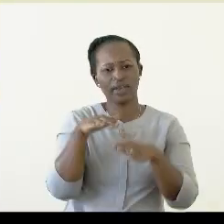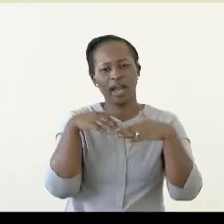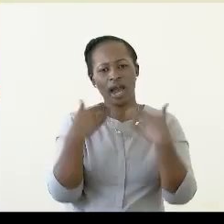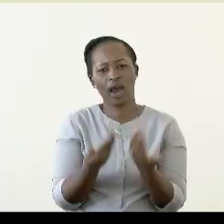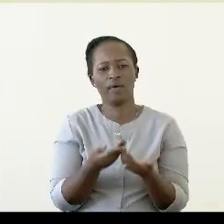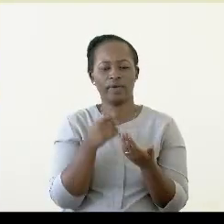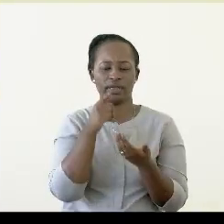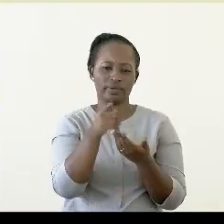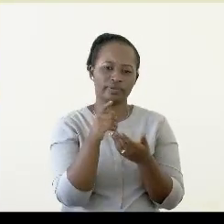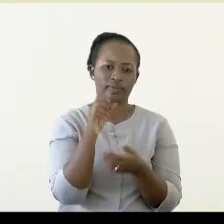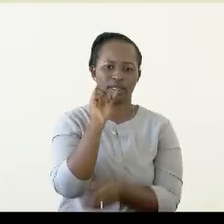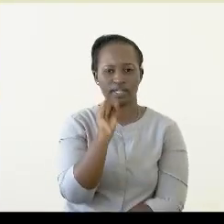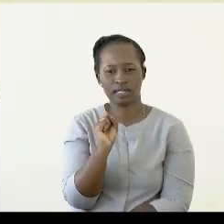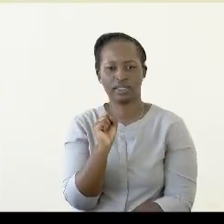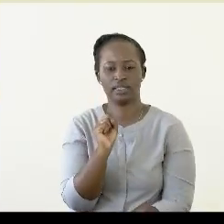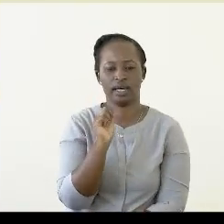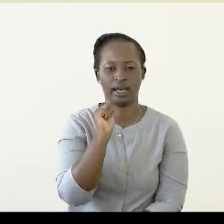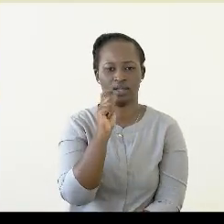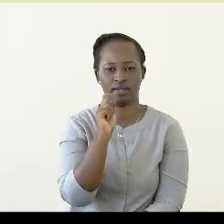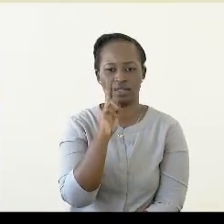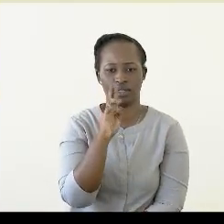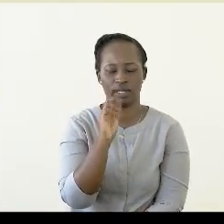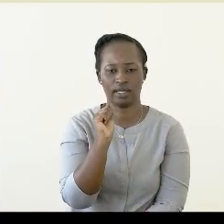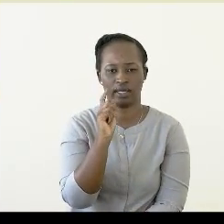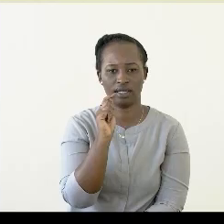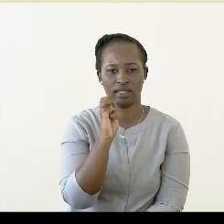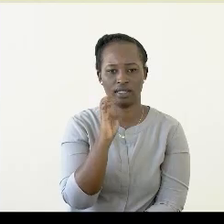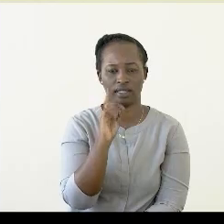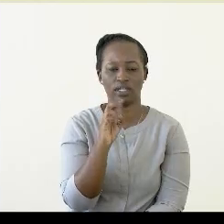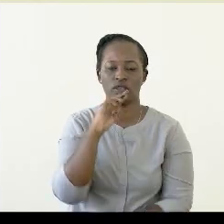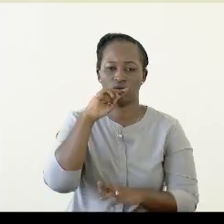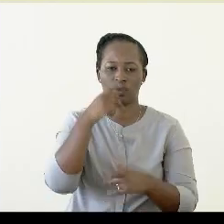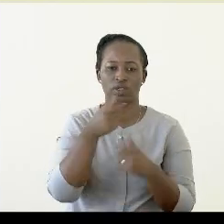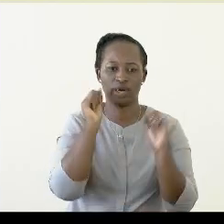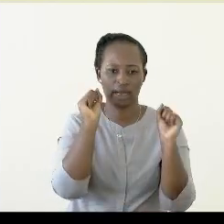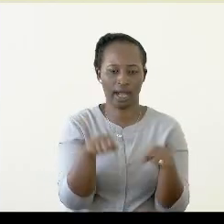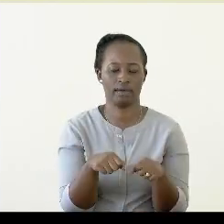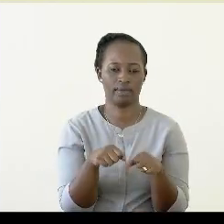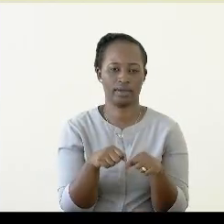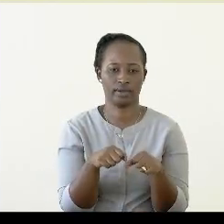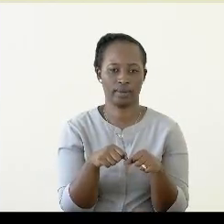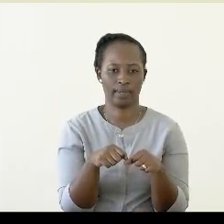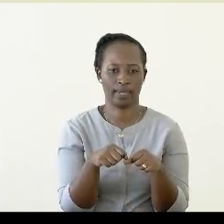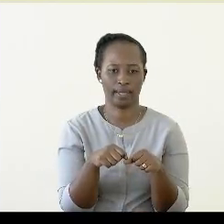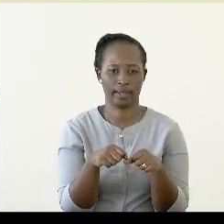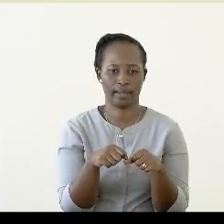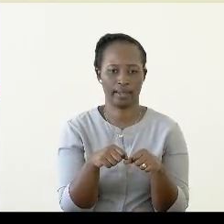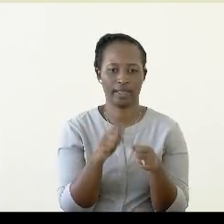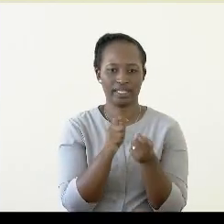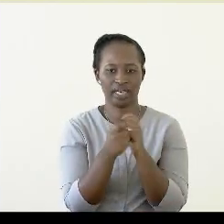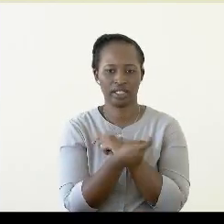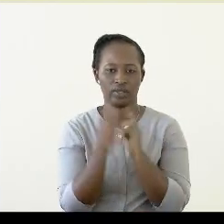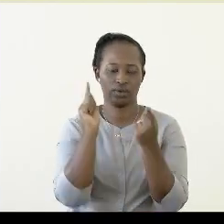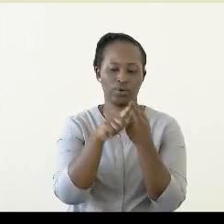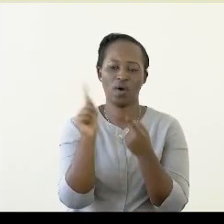can a saturated solution be changed to unsaturated? Very simple. How can a saturated solution be changed